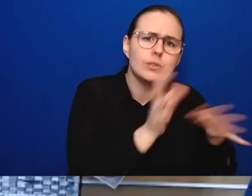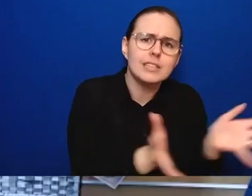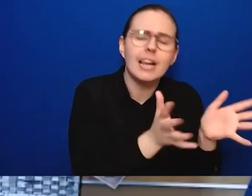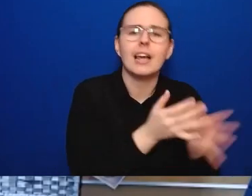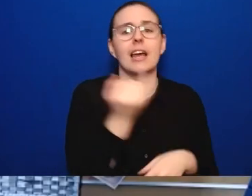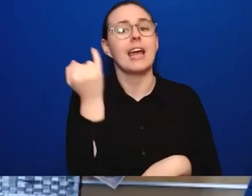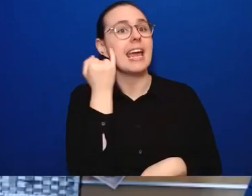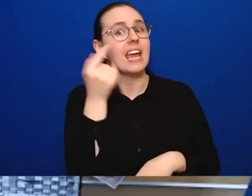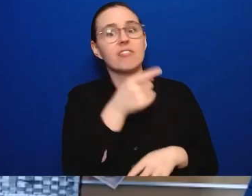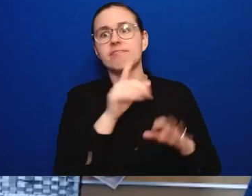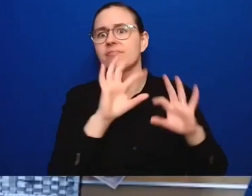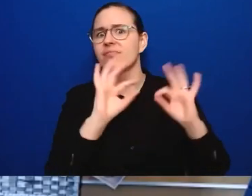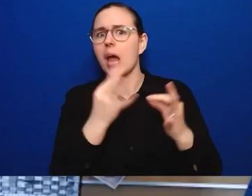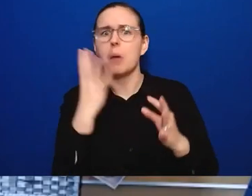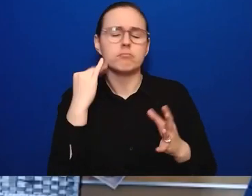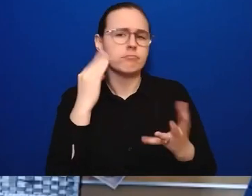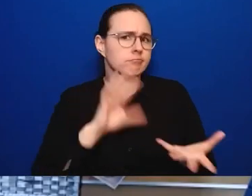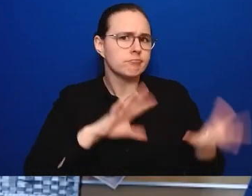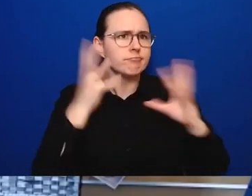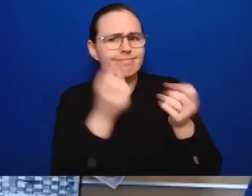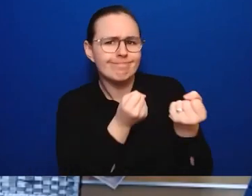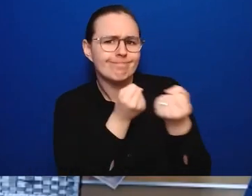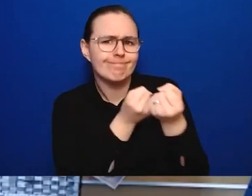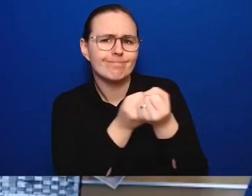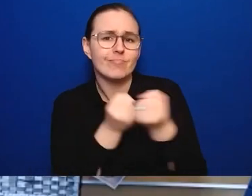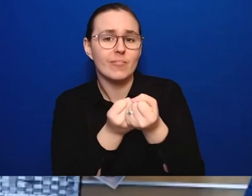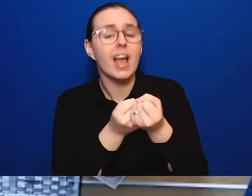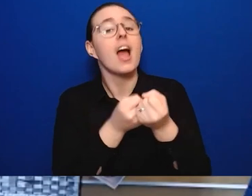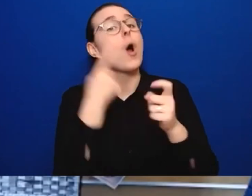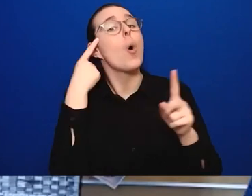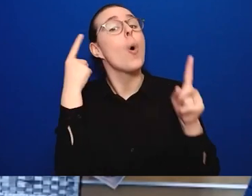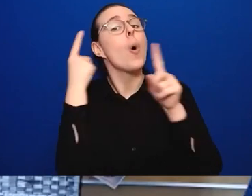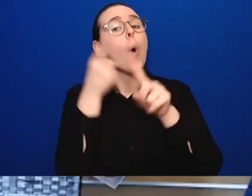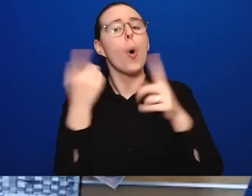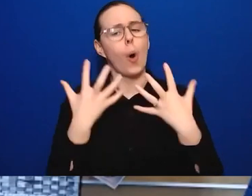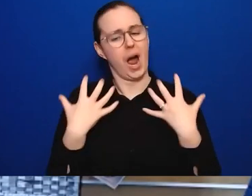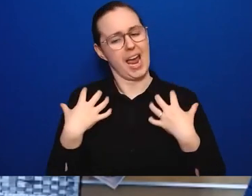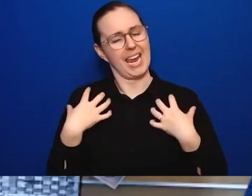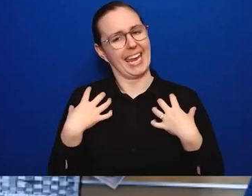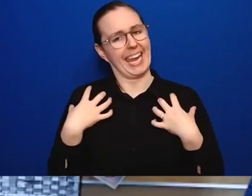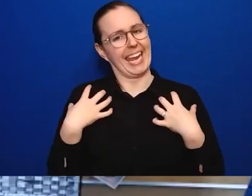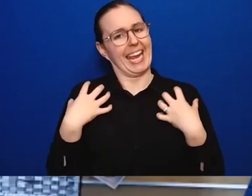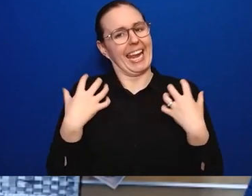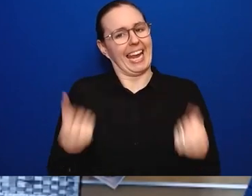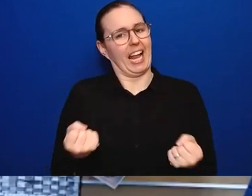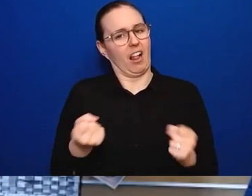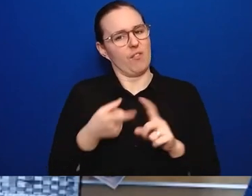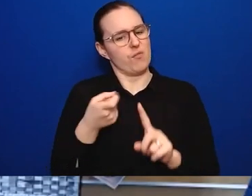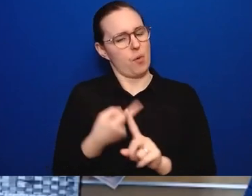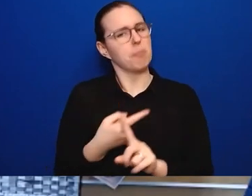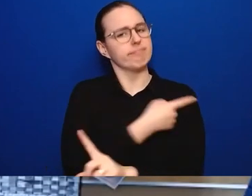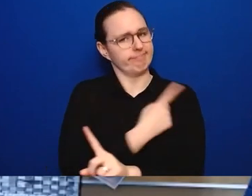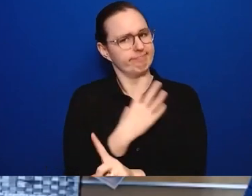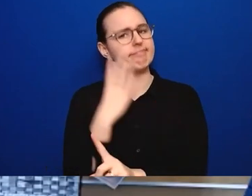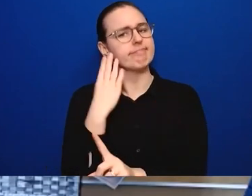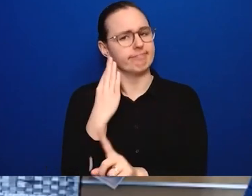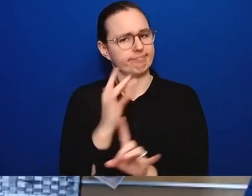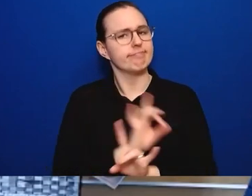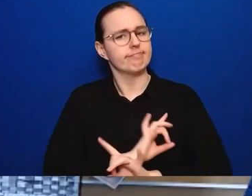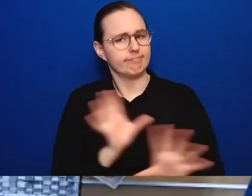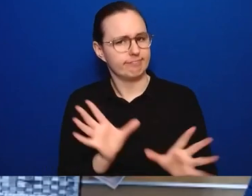life experiences that build resilience and strength through a lens of reconciliation and trauma-informed